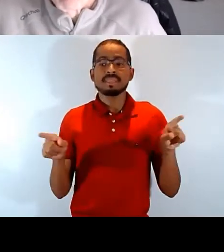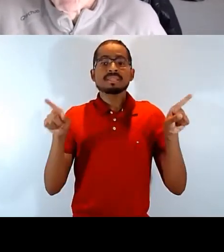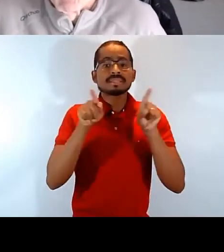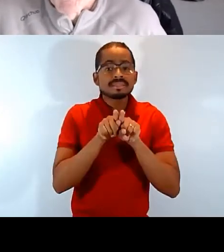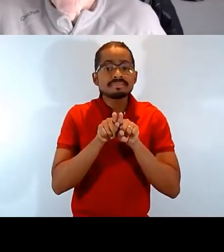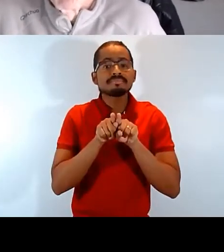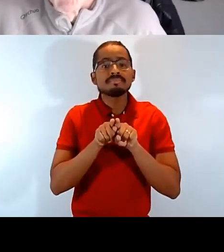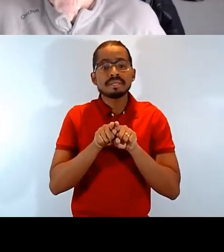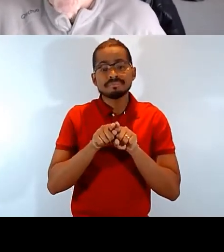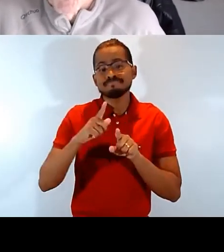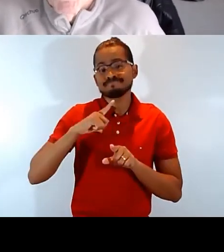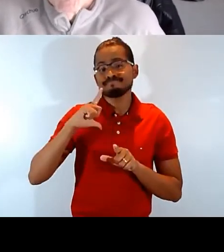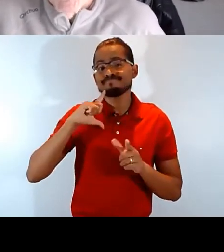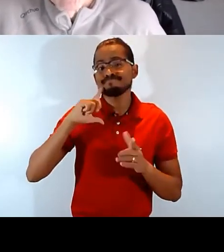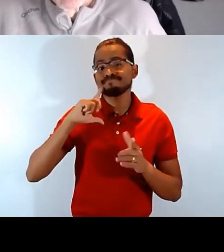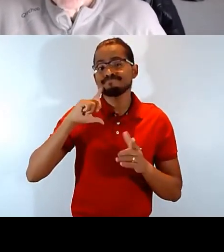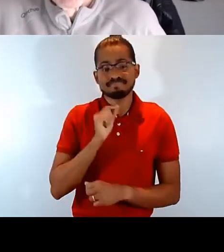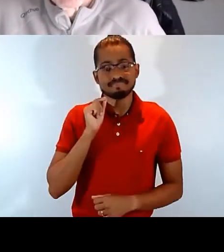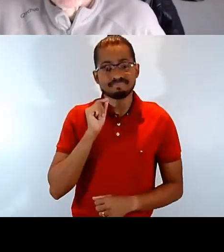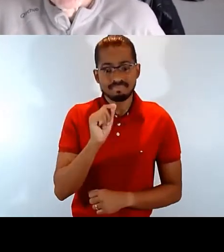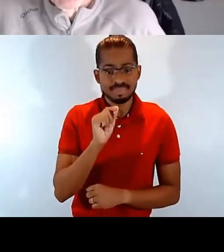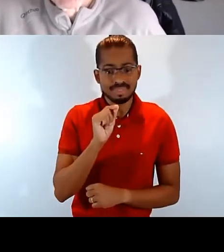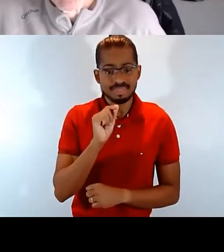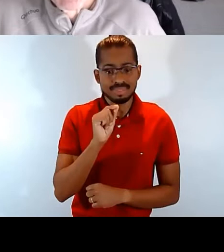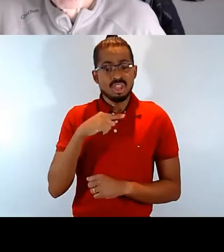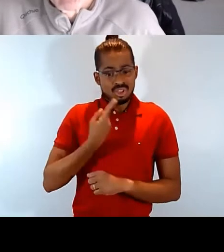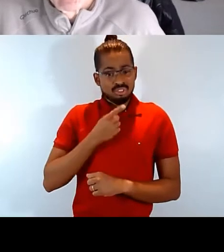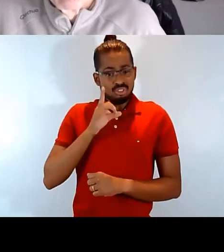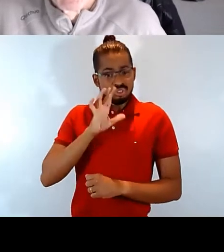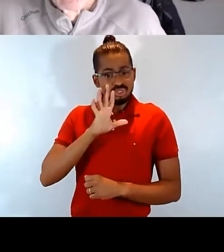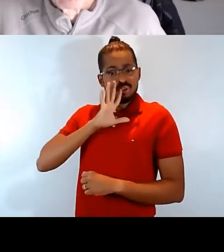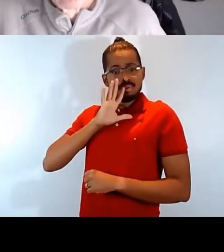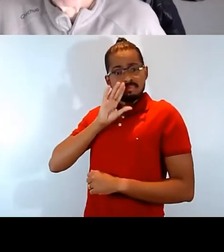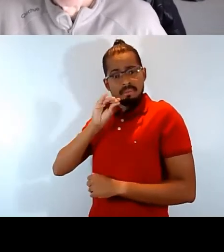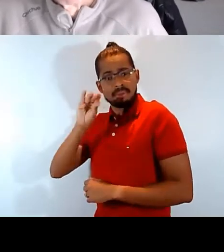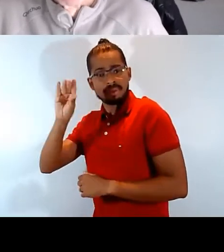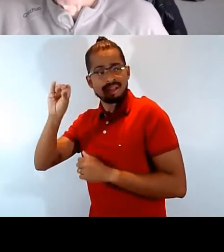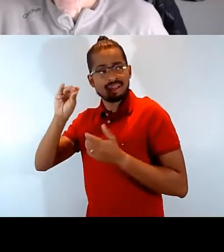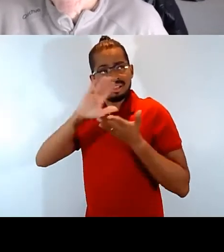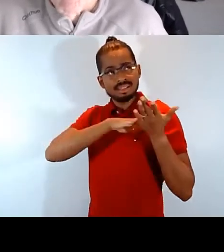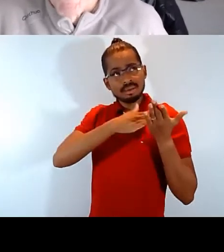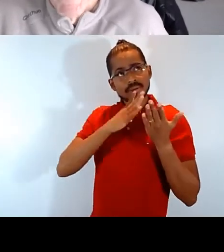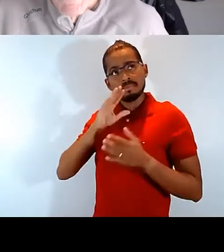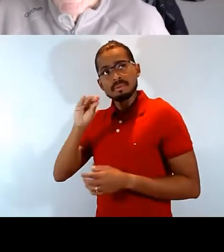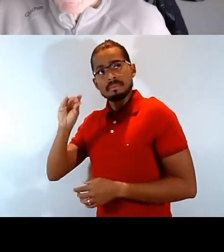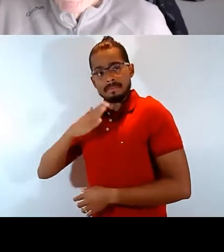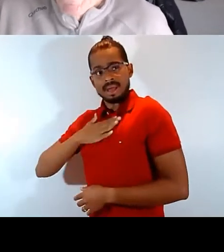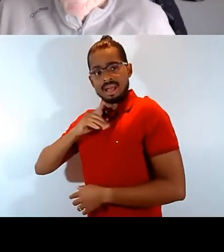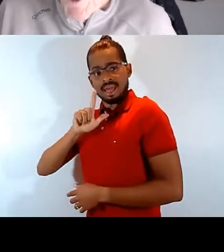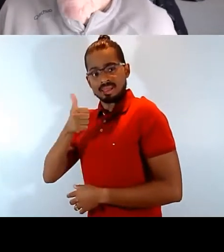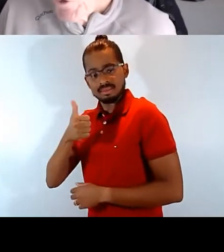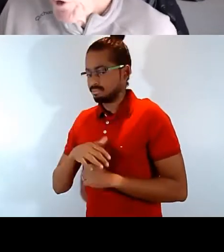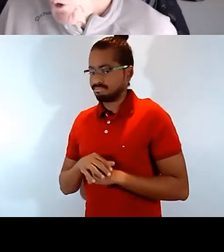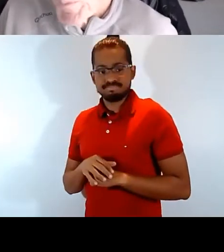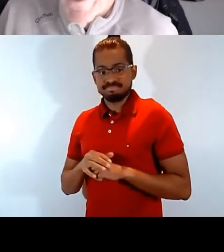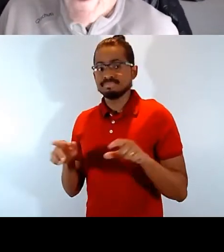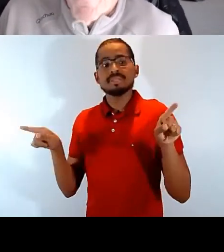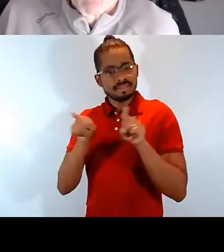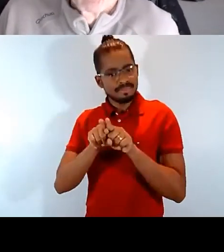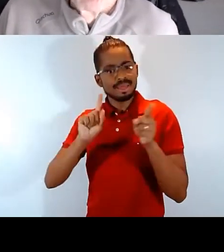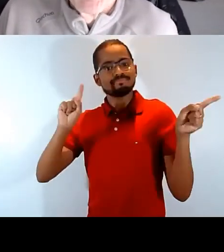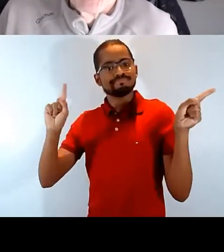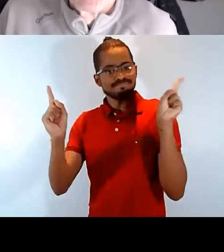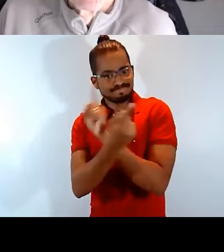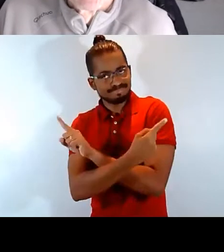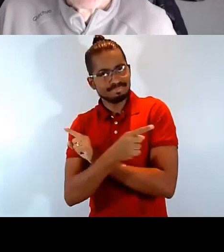the theoretical rules and which is against the image that people often have of conference interpreting. I